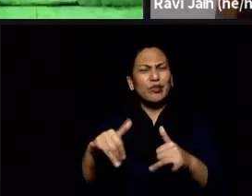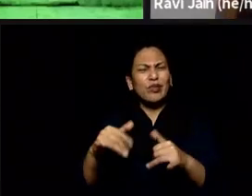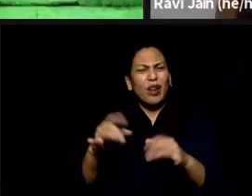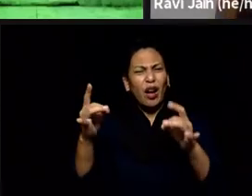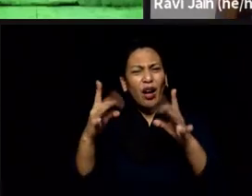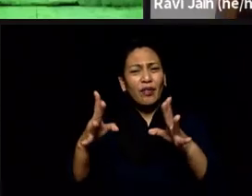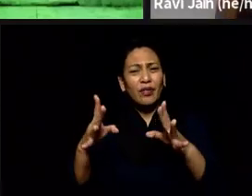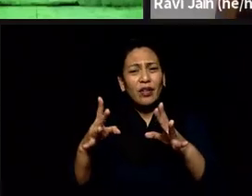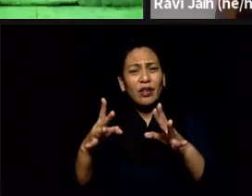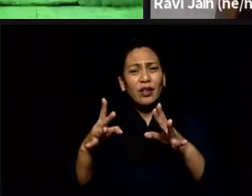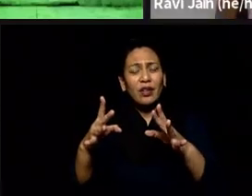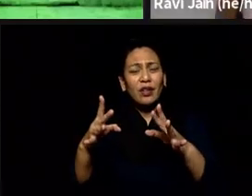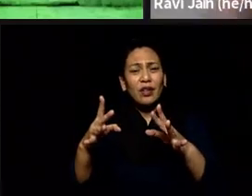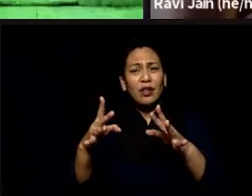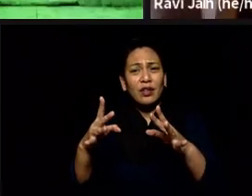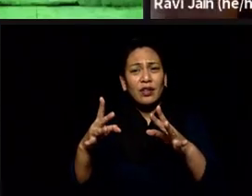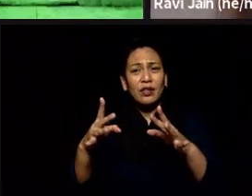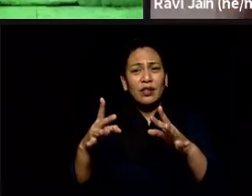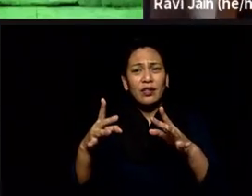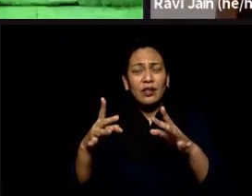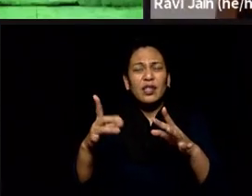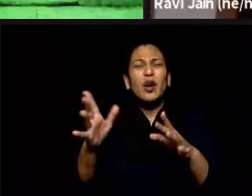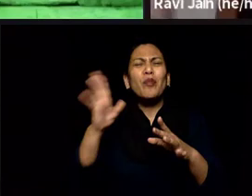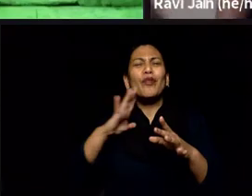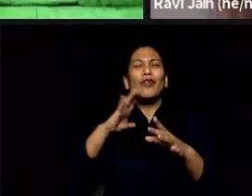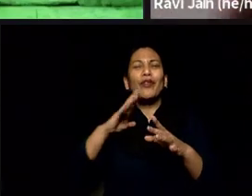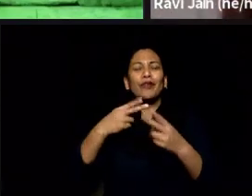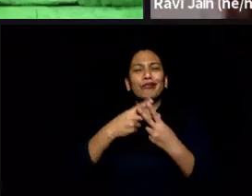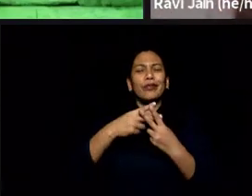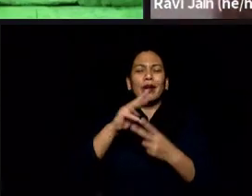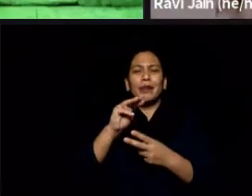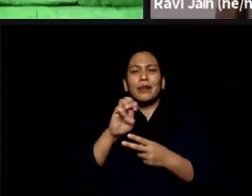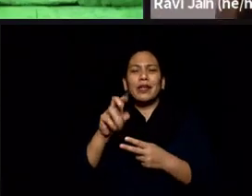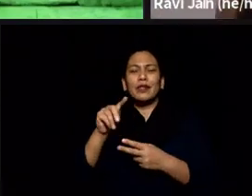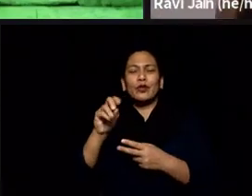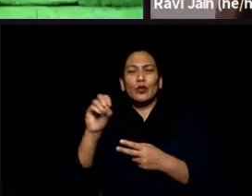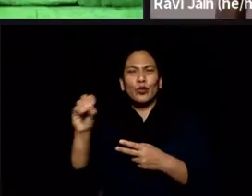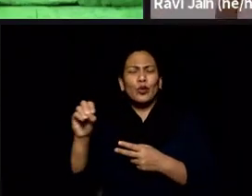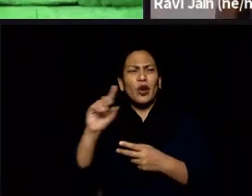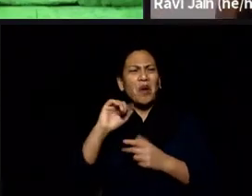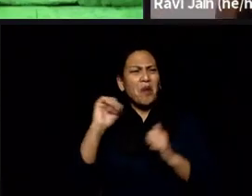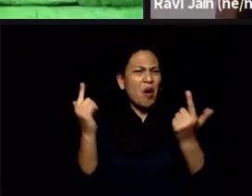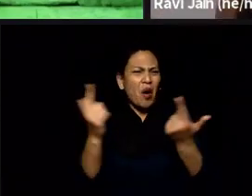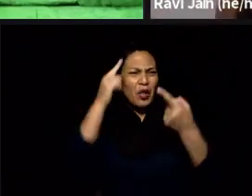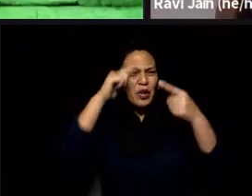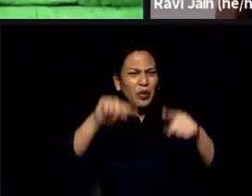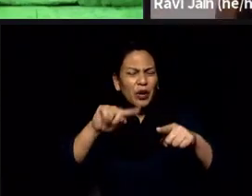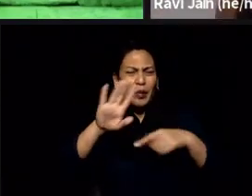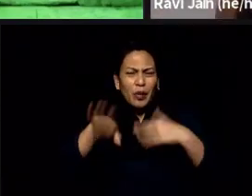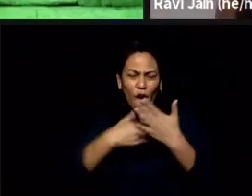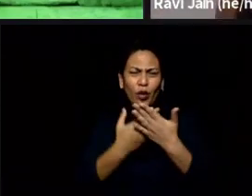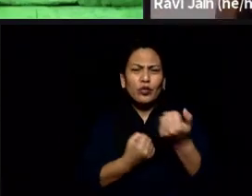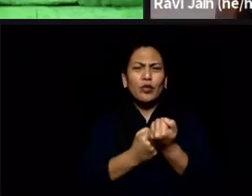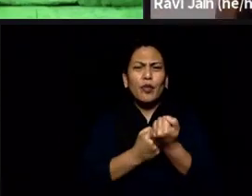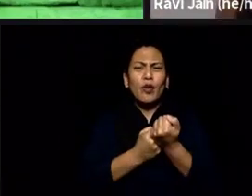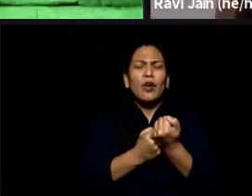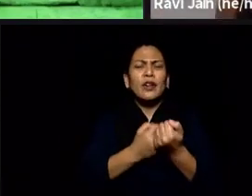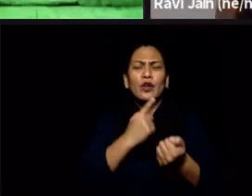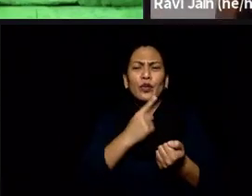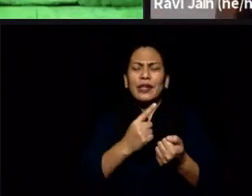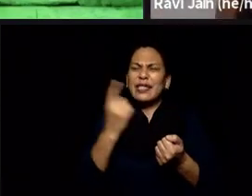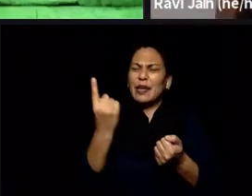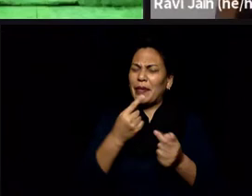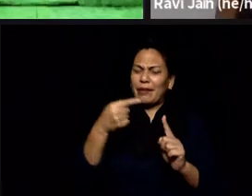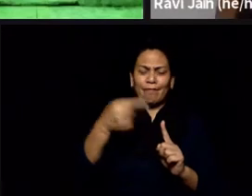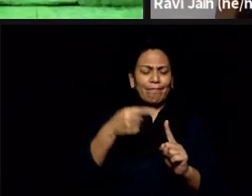too, we all agree. I mean, there are those who don't, but we can all get behind that because there are things about that